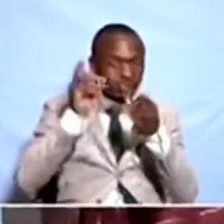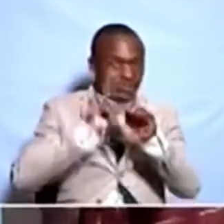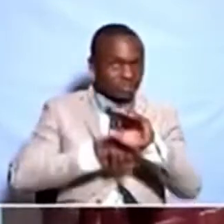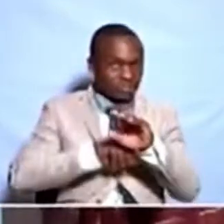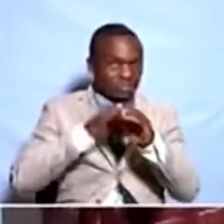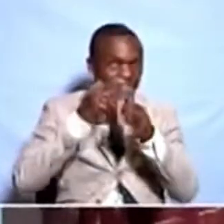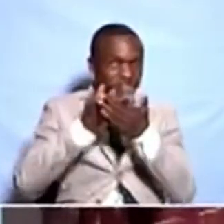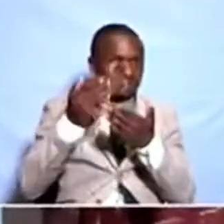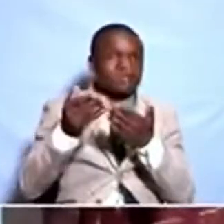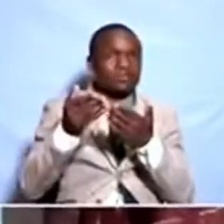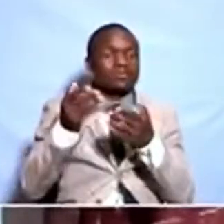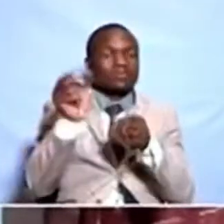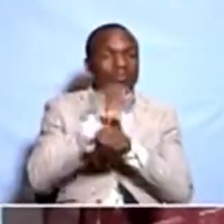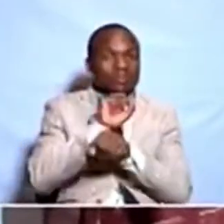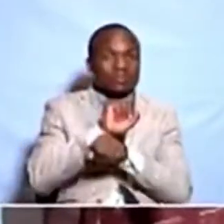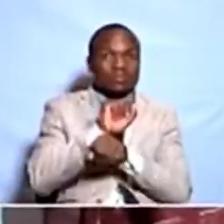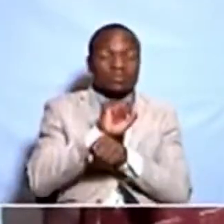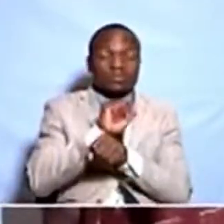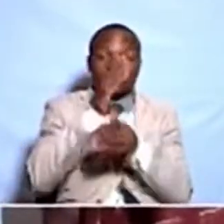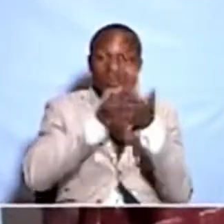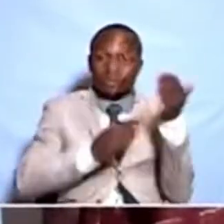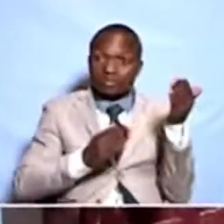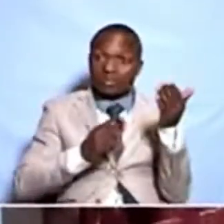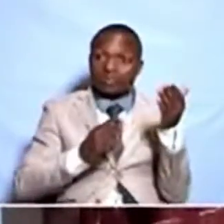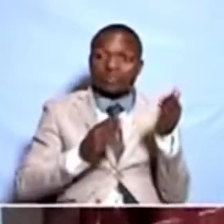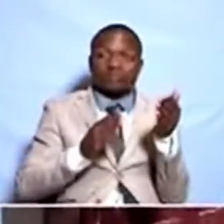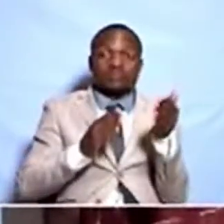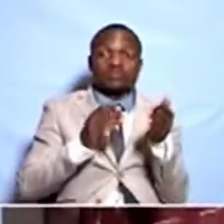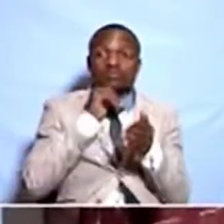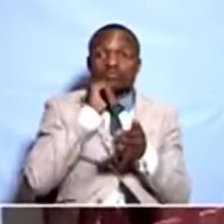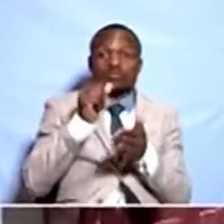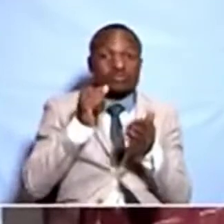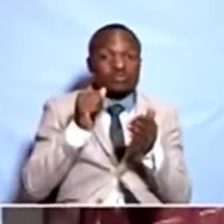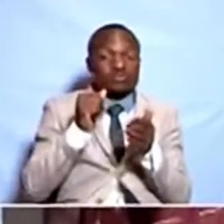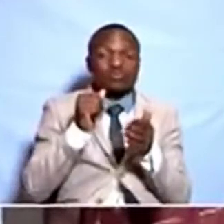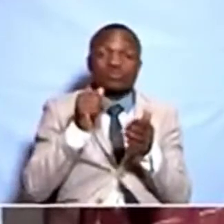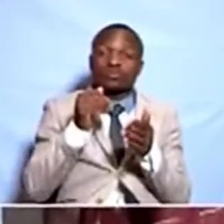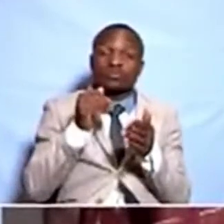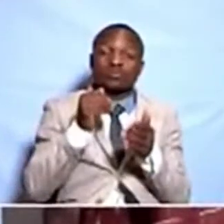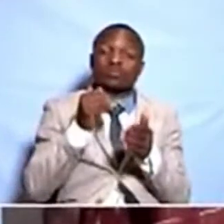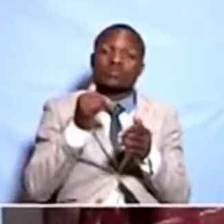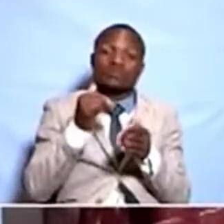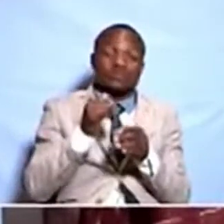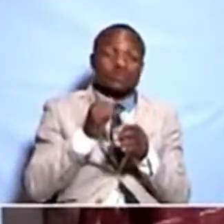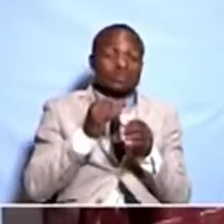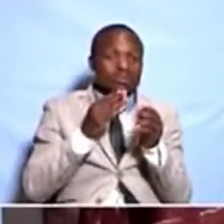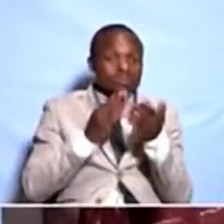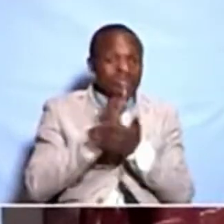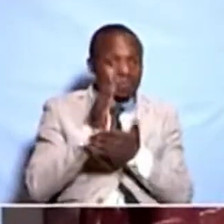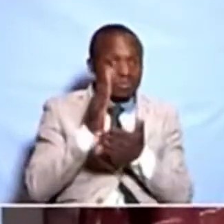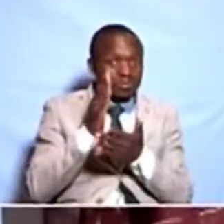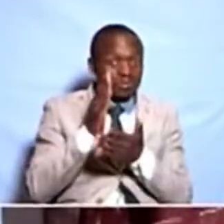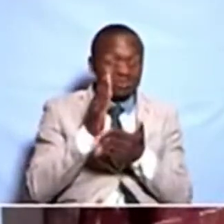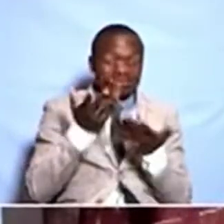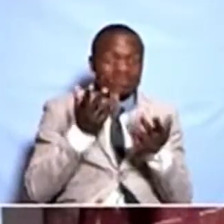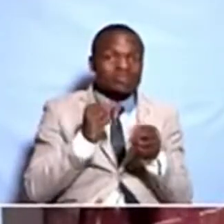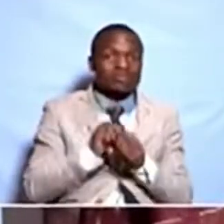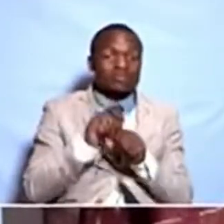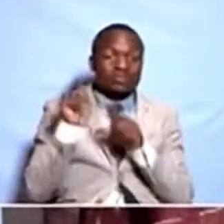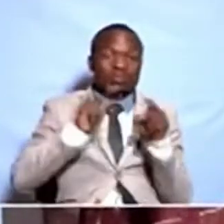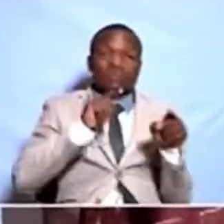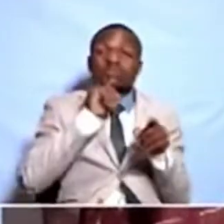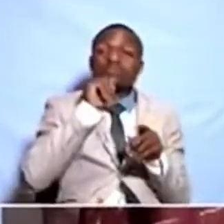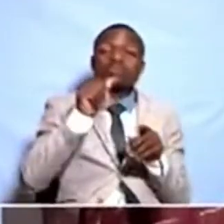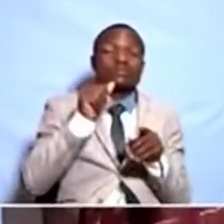from someone who is crooked, and because you are taking long to do the change of ownership, he will come back and claim the vehicle and say, no, you didn't finish